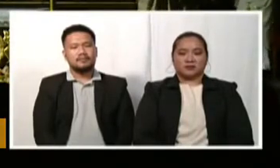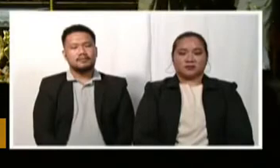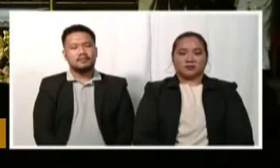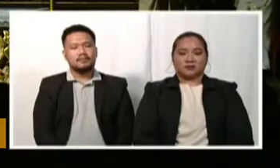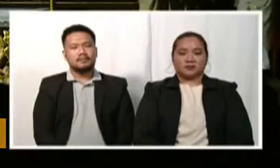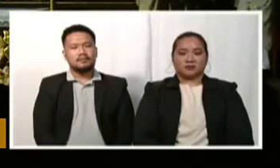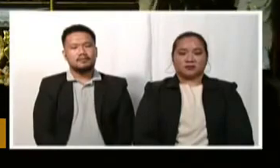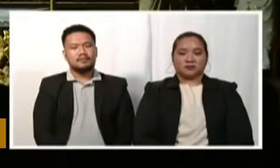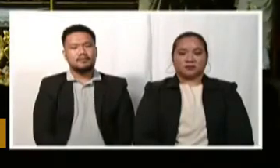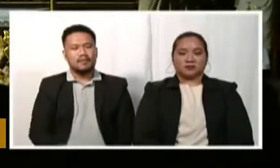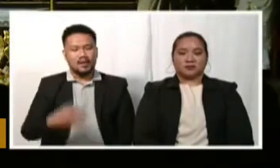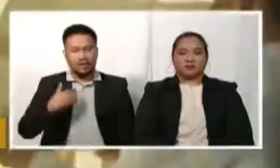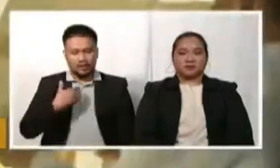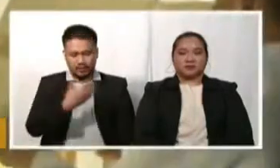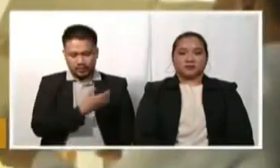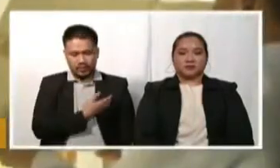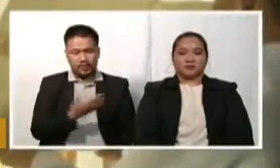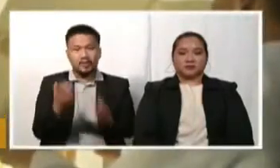Let us pray.